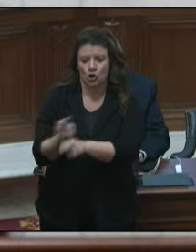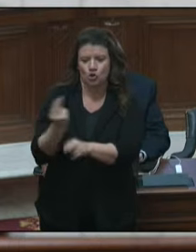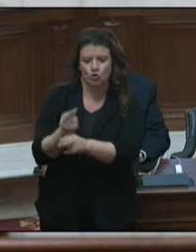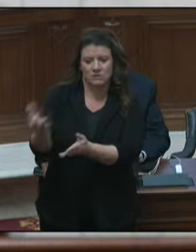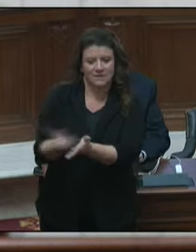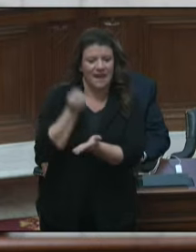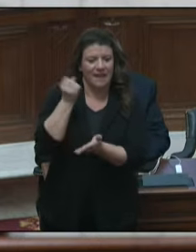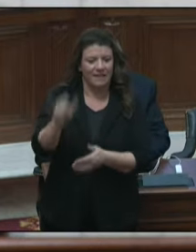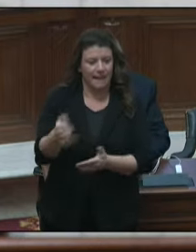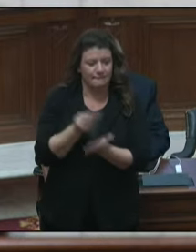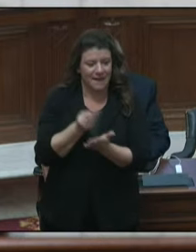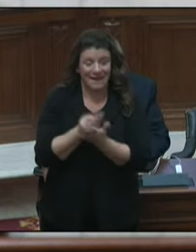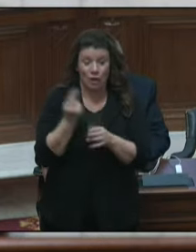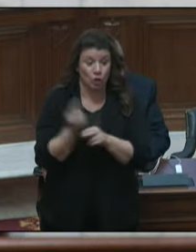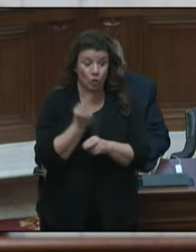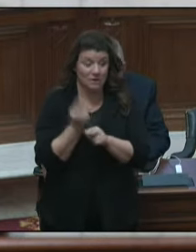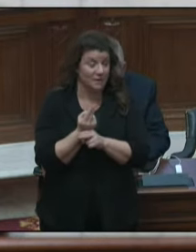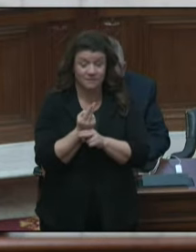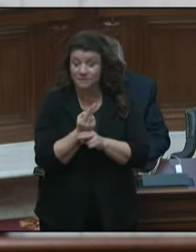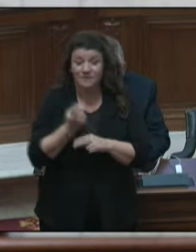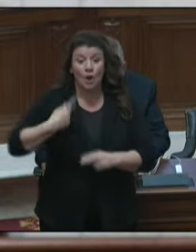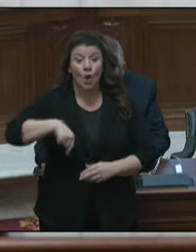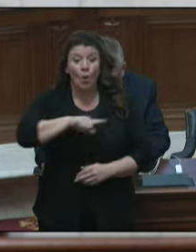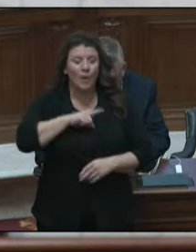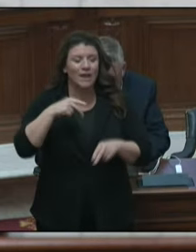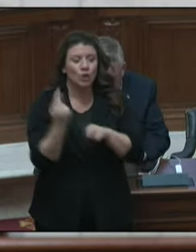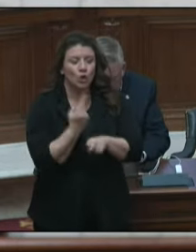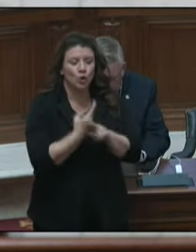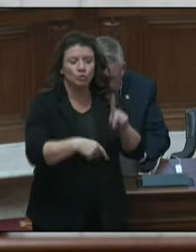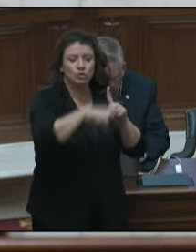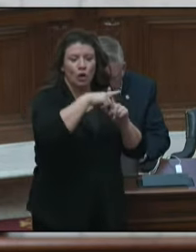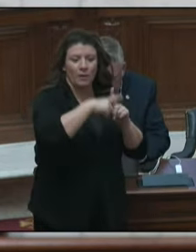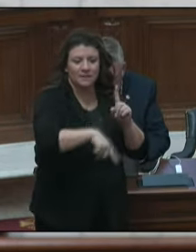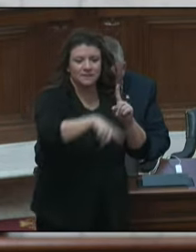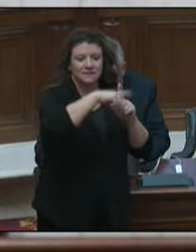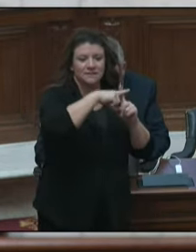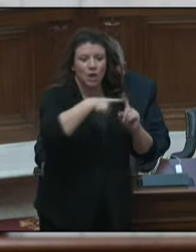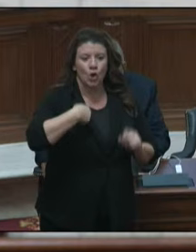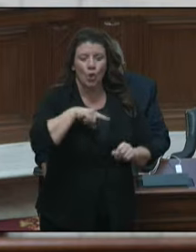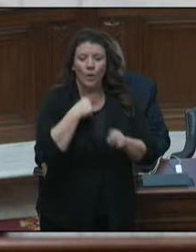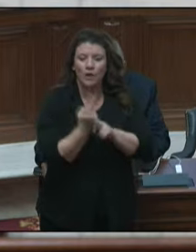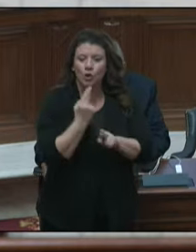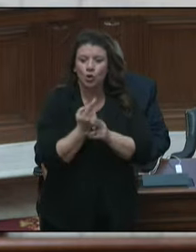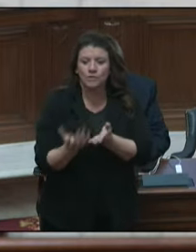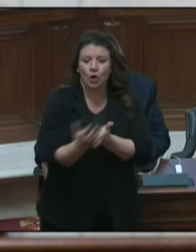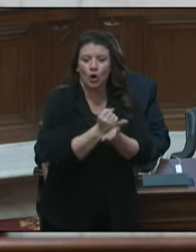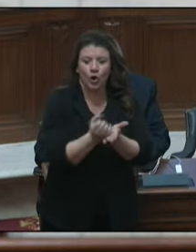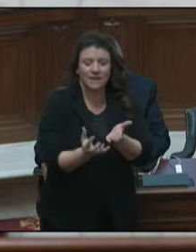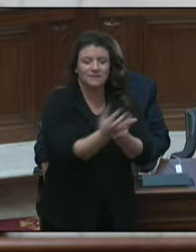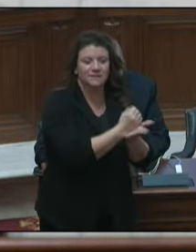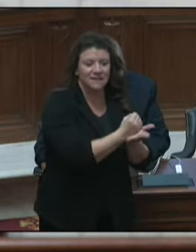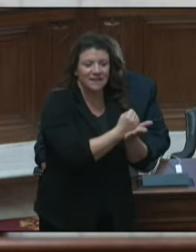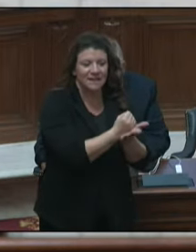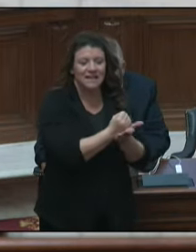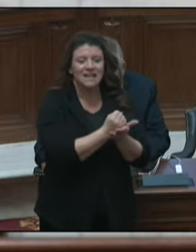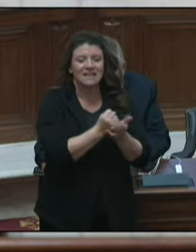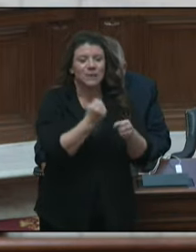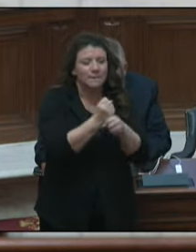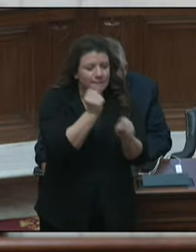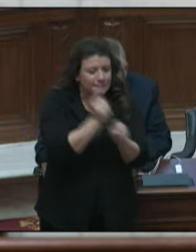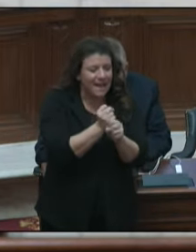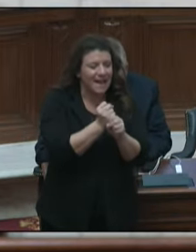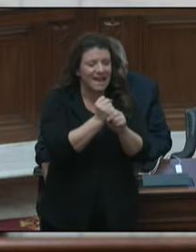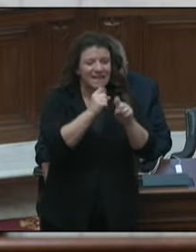day fund. We use surpluses, we use earnings to absolutely make